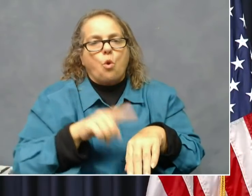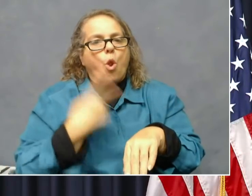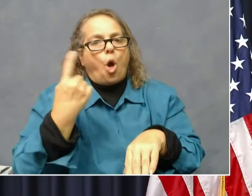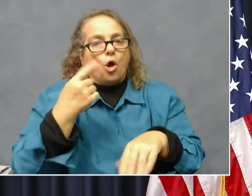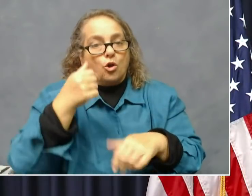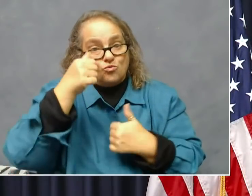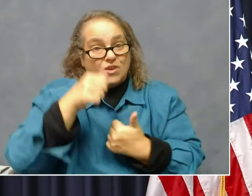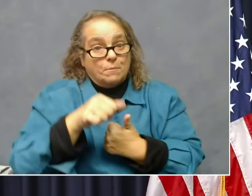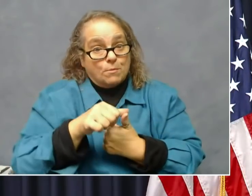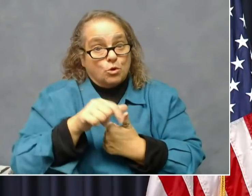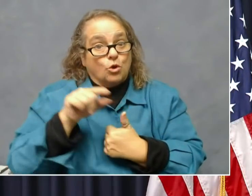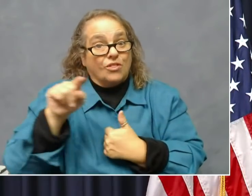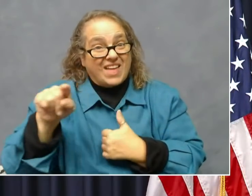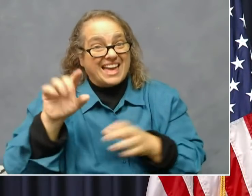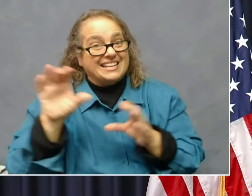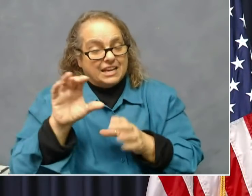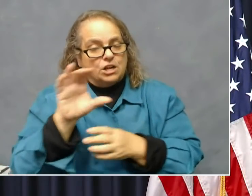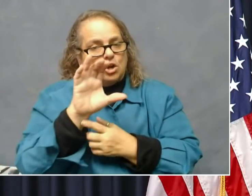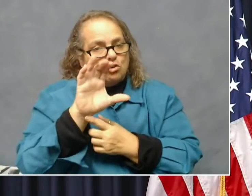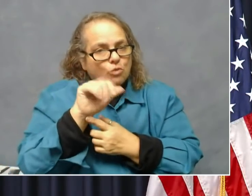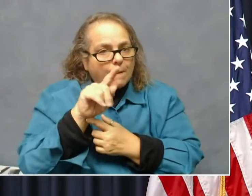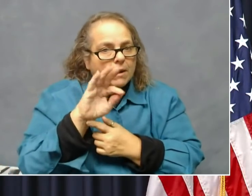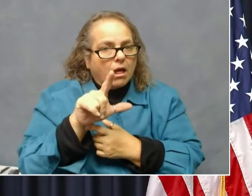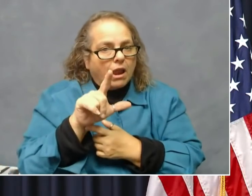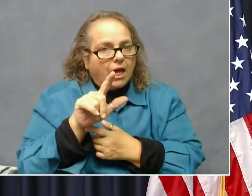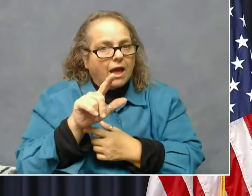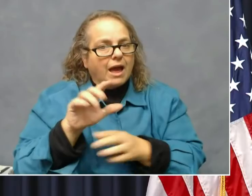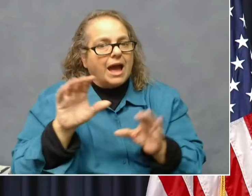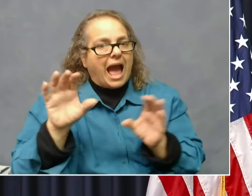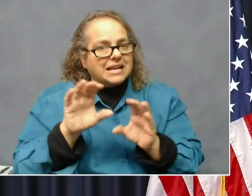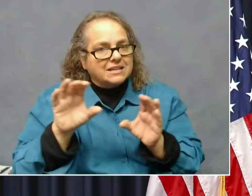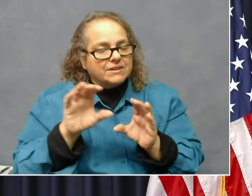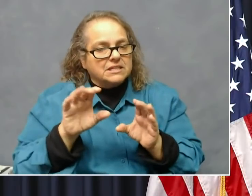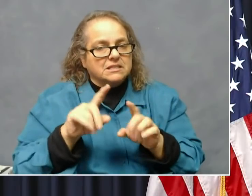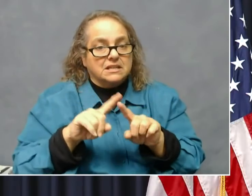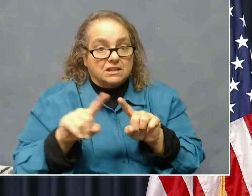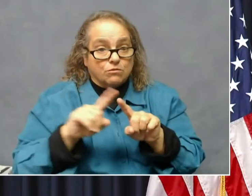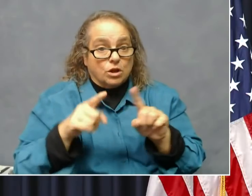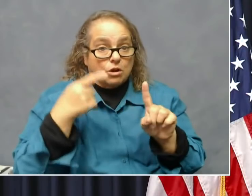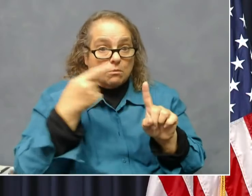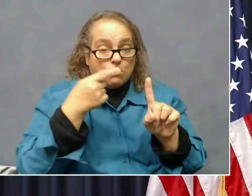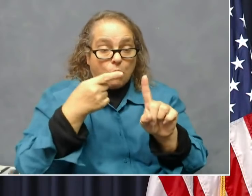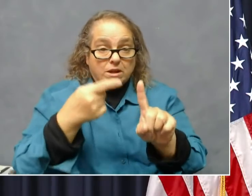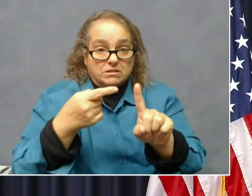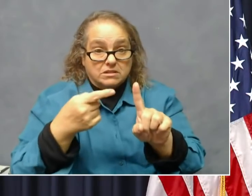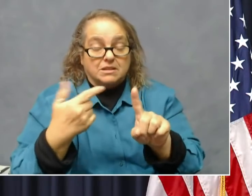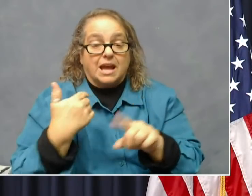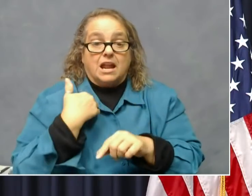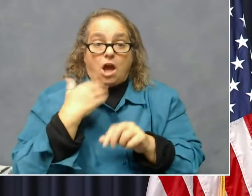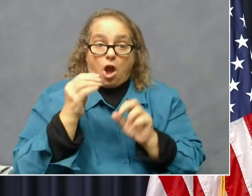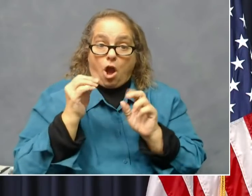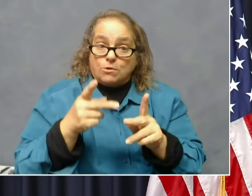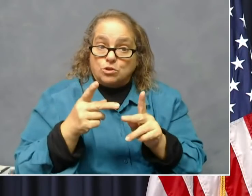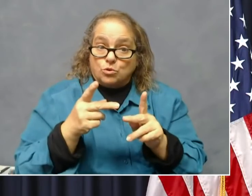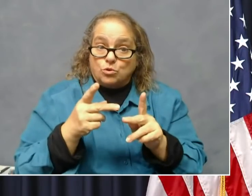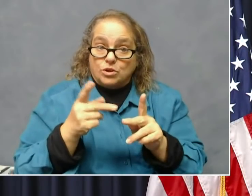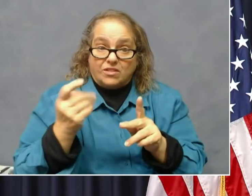in criminal activity. At different points where there's been opportunities, I think that they have